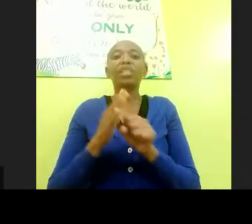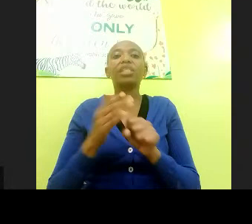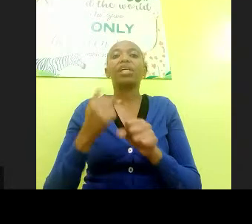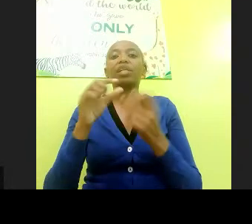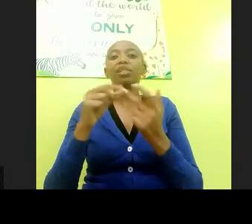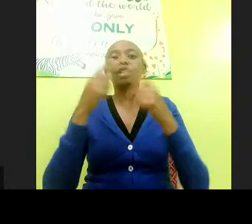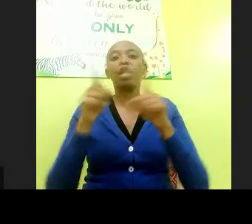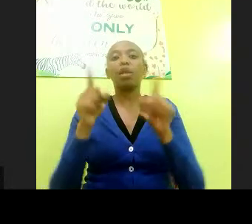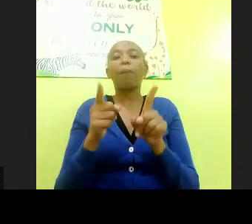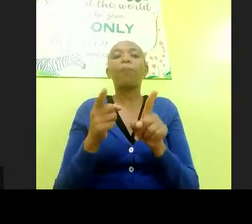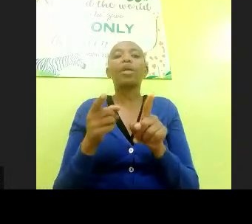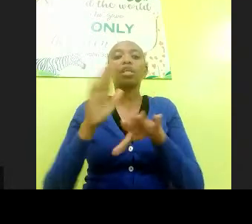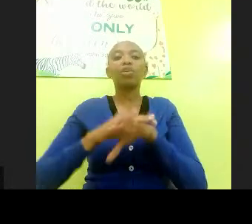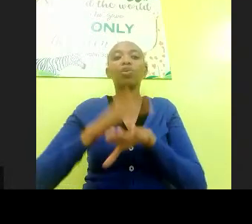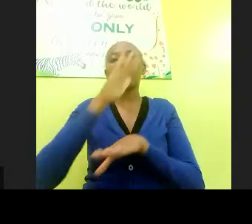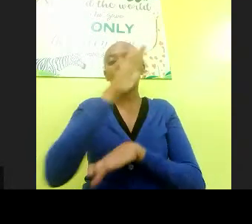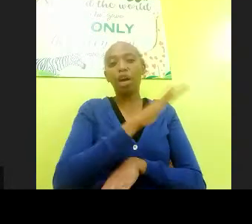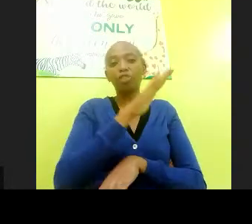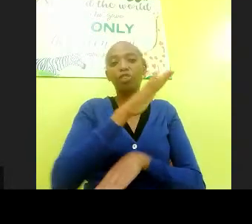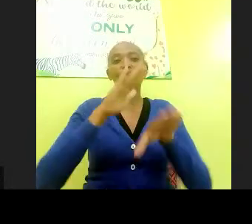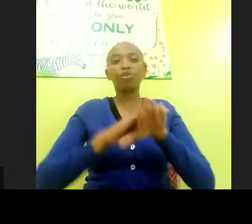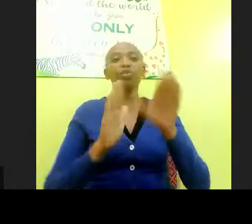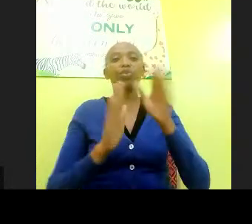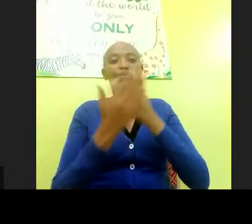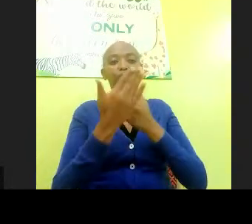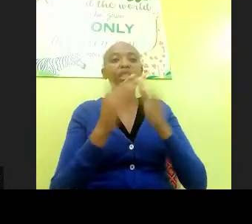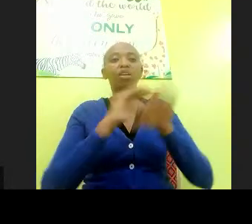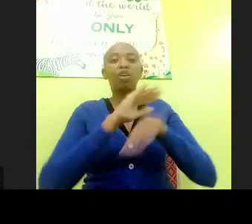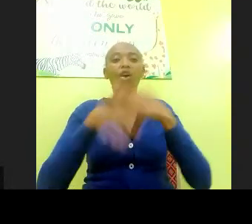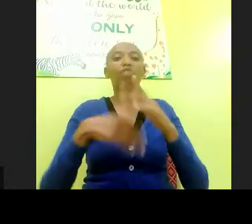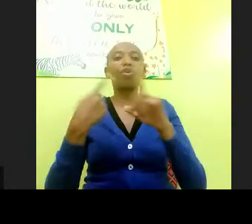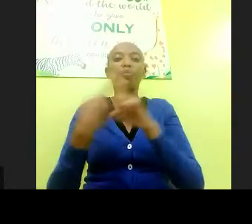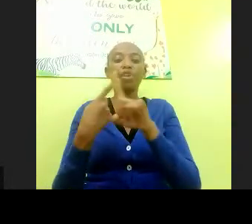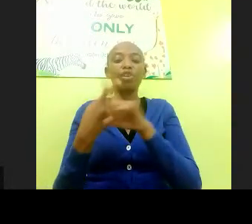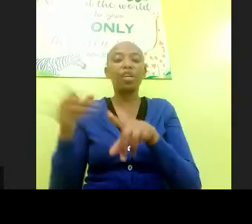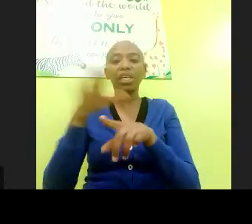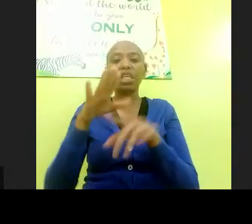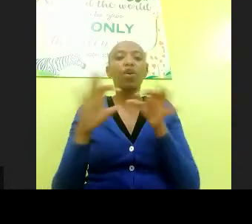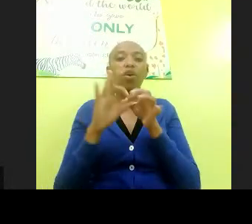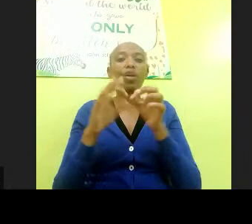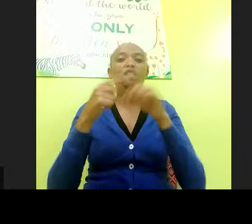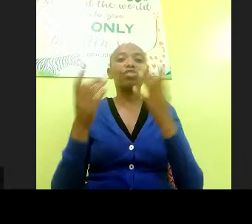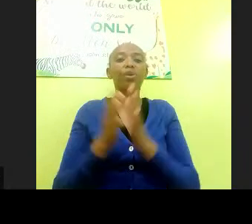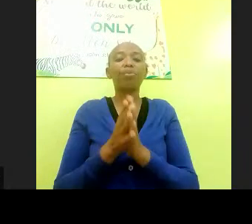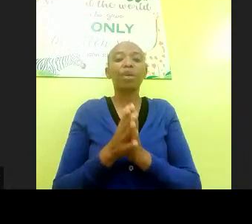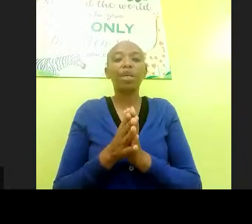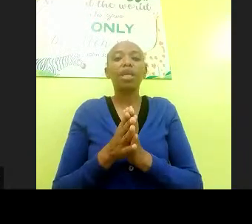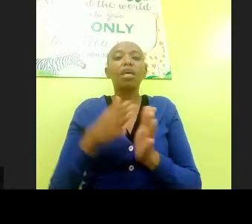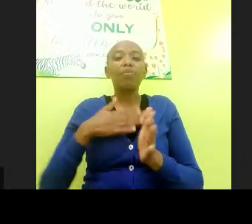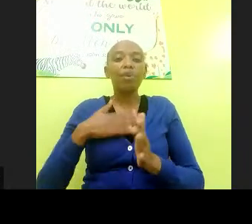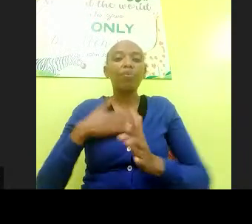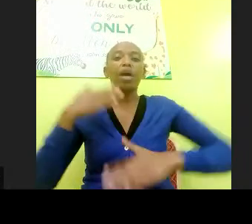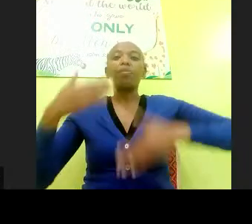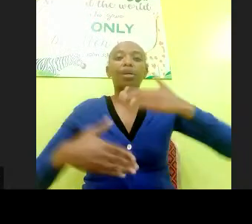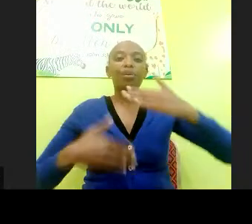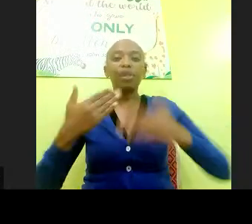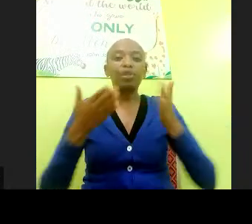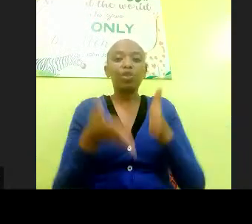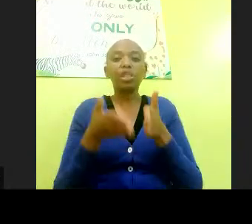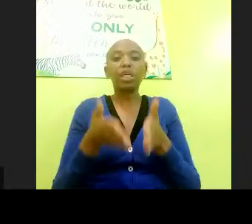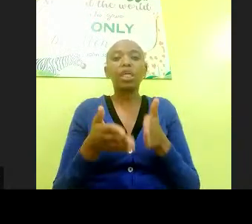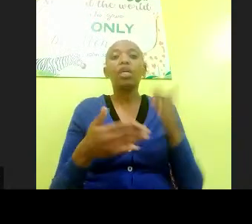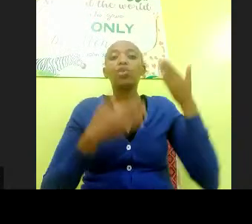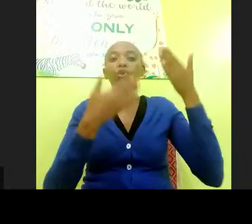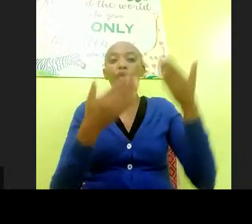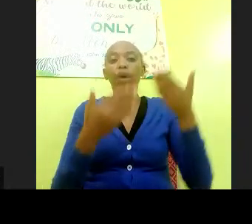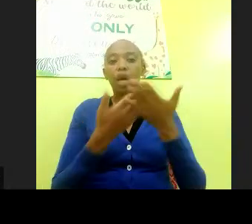good afternoon, good morning, everyone from wherever you're connecting from. I'm so delighted today to welcome you